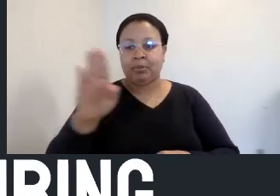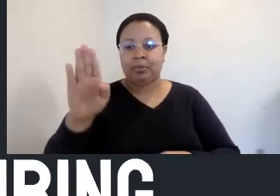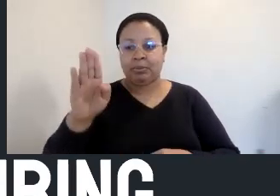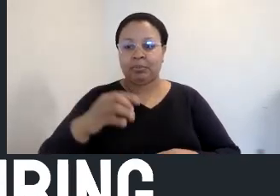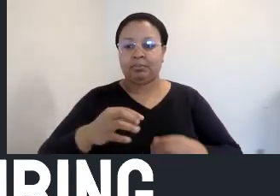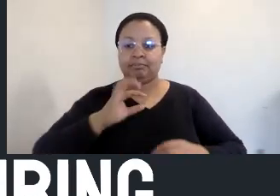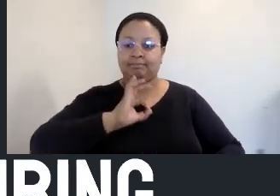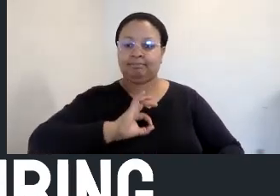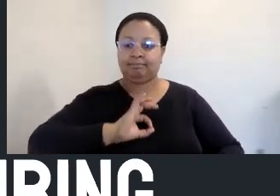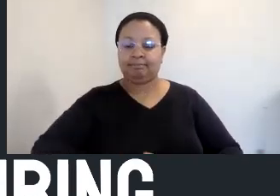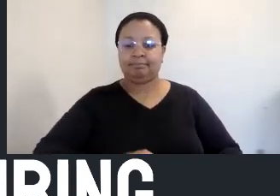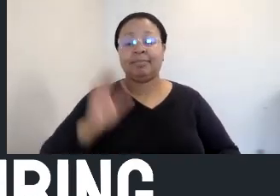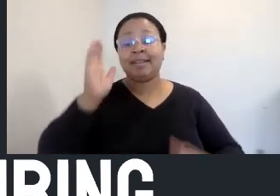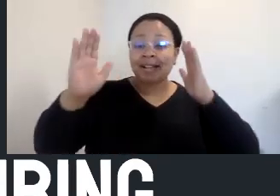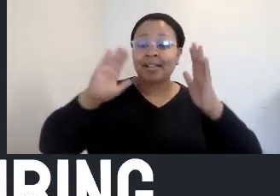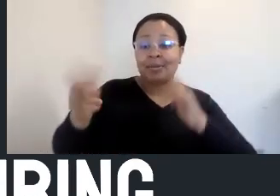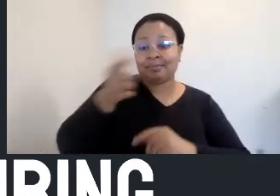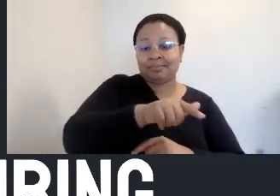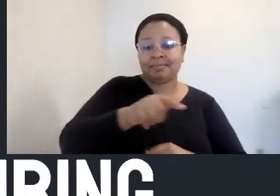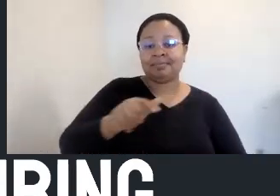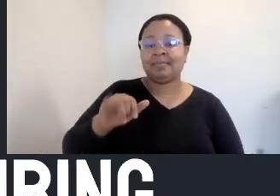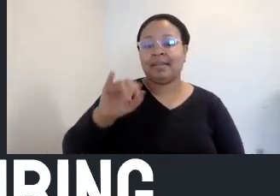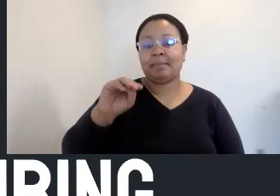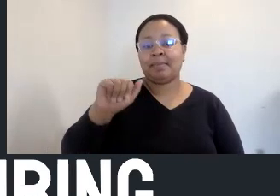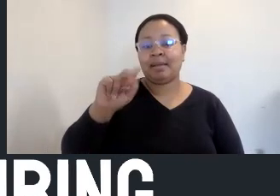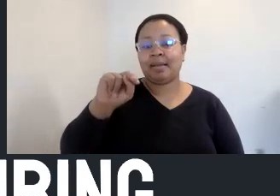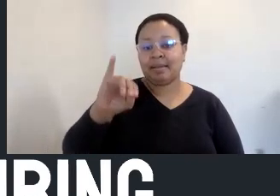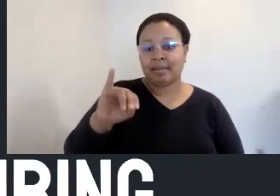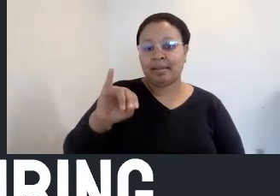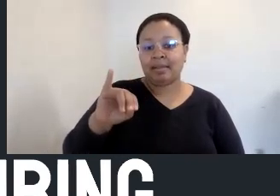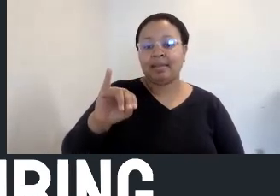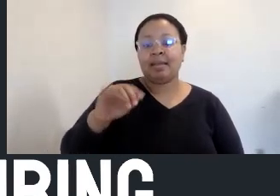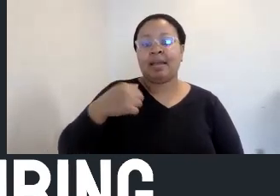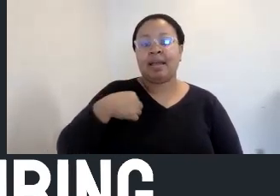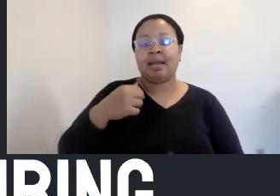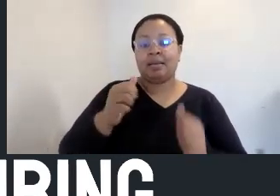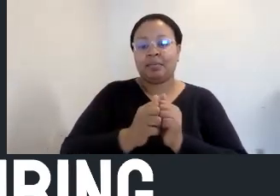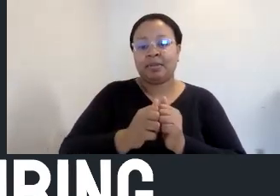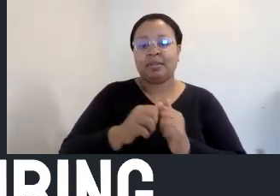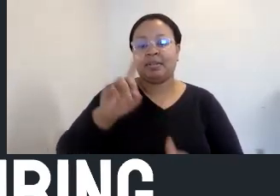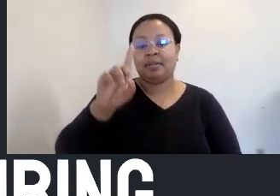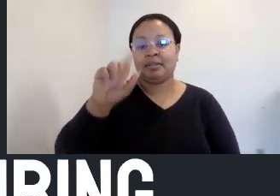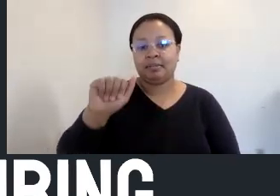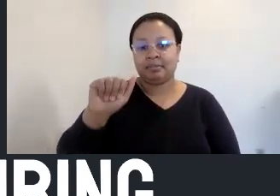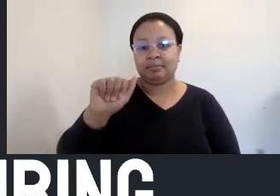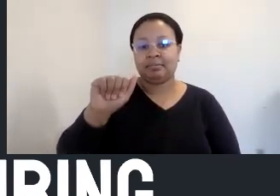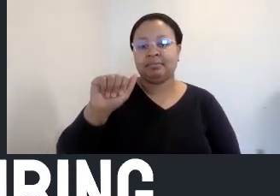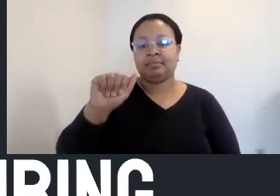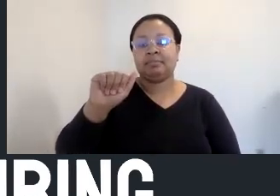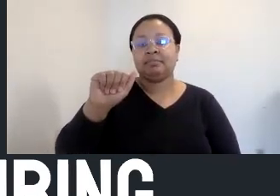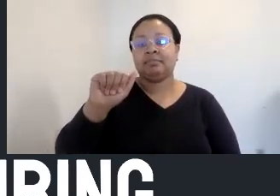Hello, everyone. My name is Imani Barber, and as previously stated, I'm with Disability Rights Pennsylvania. I'm an African-American woman with